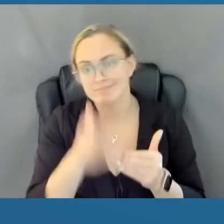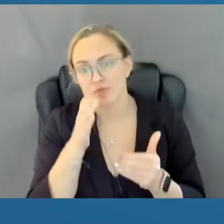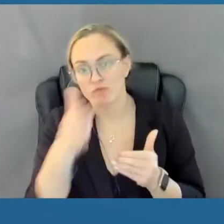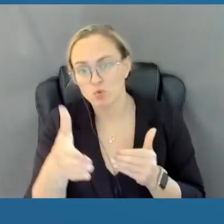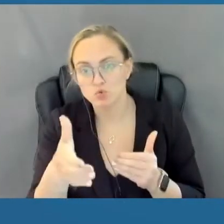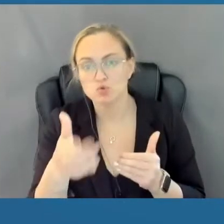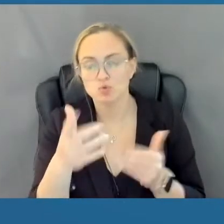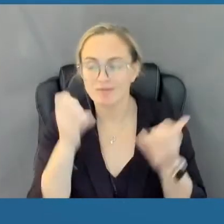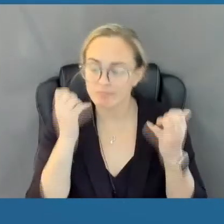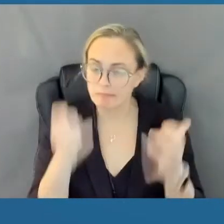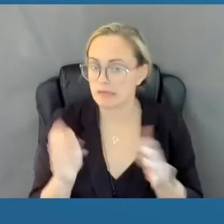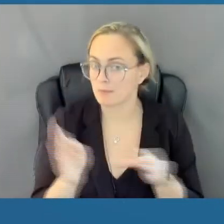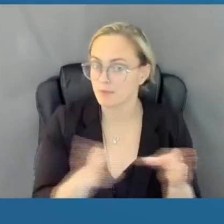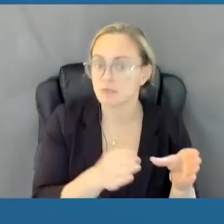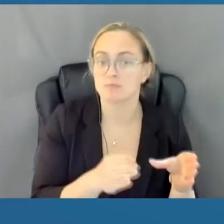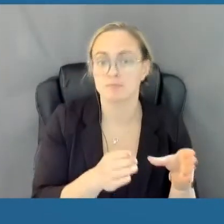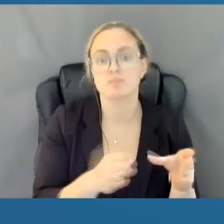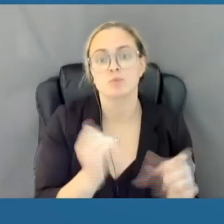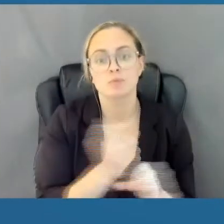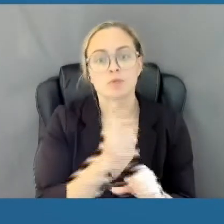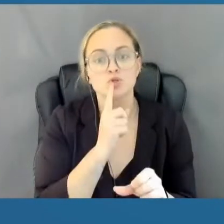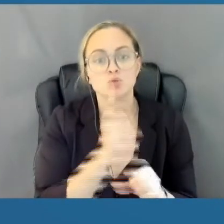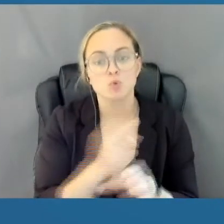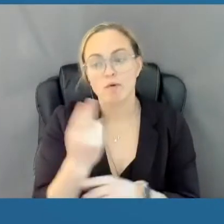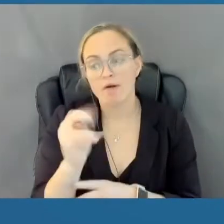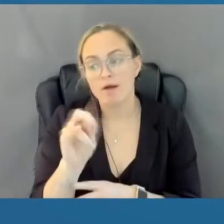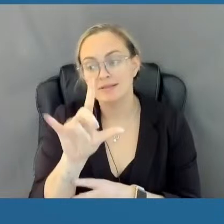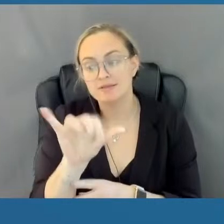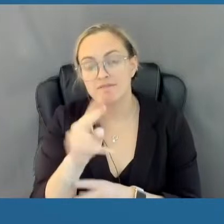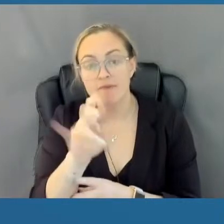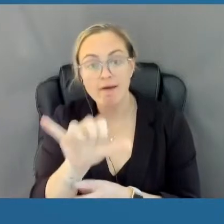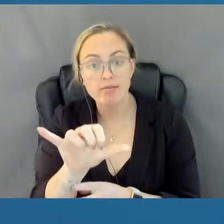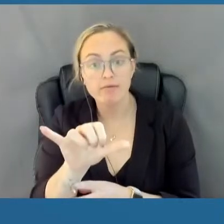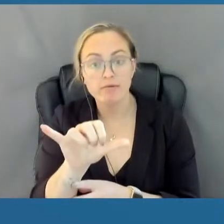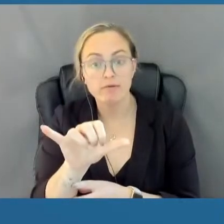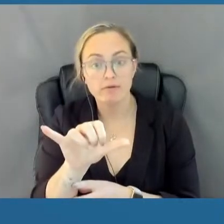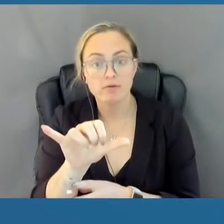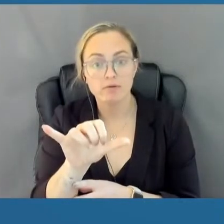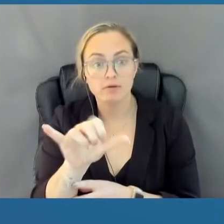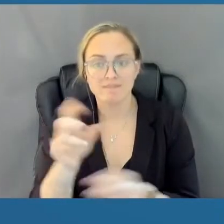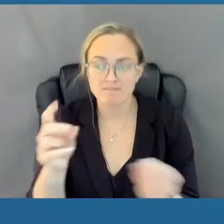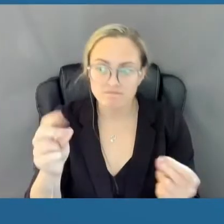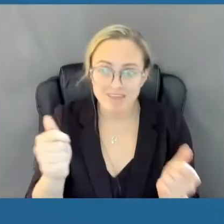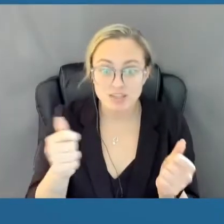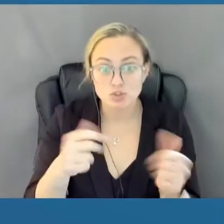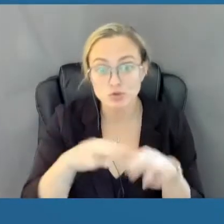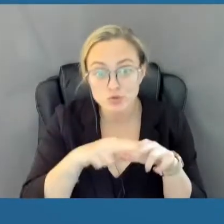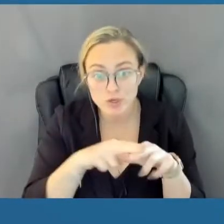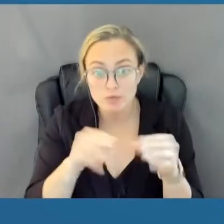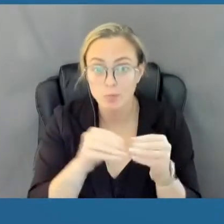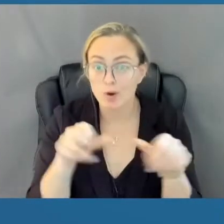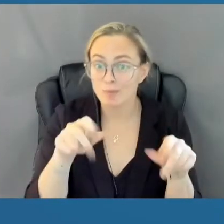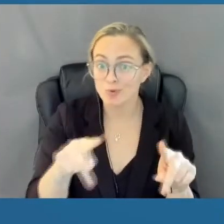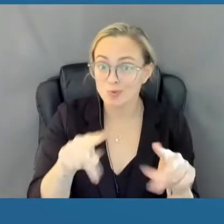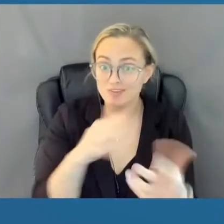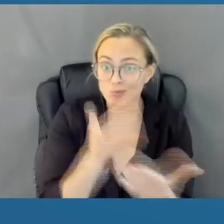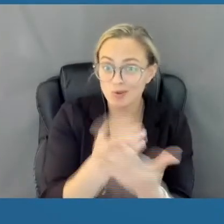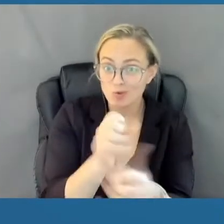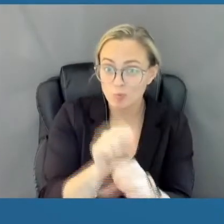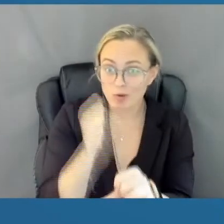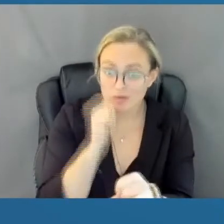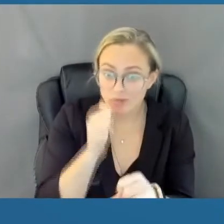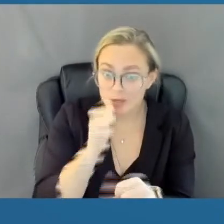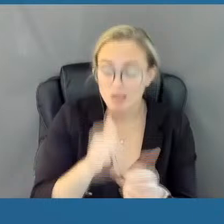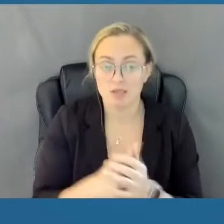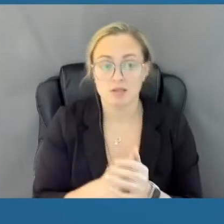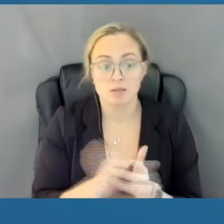of plans. We want to make sure that the Hudson Valley has faster trains and more opportunities to get people to work every day,